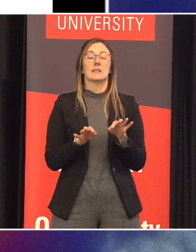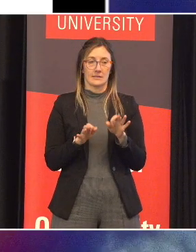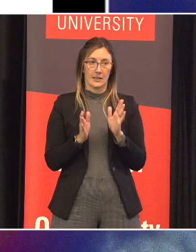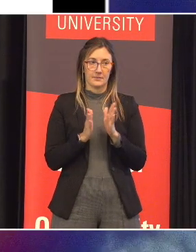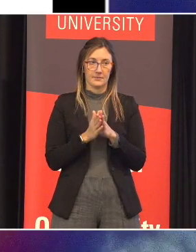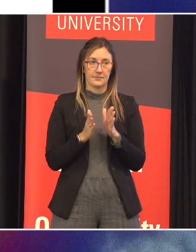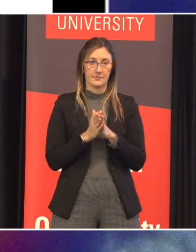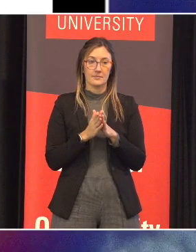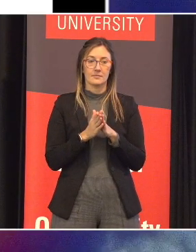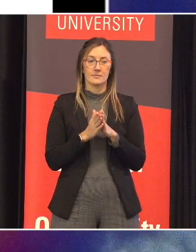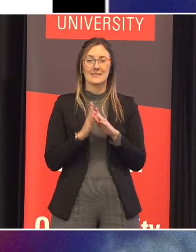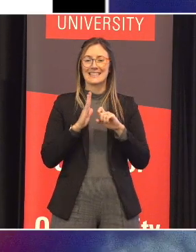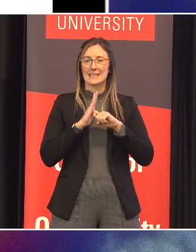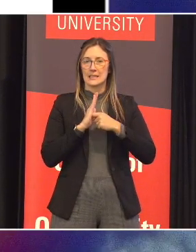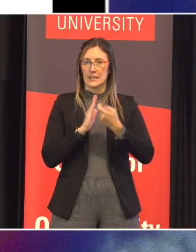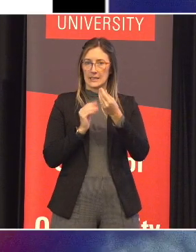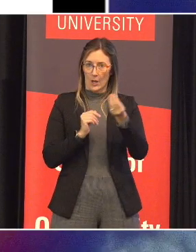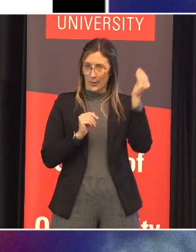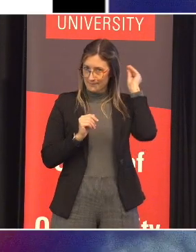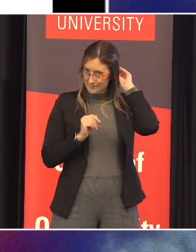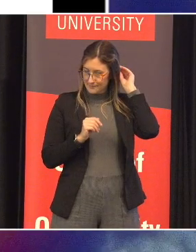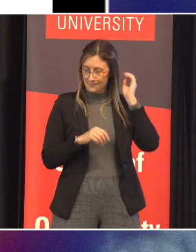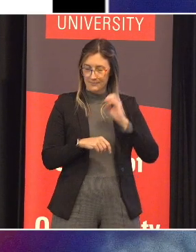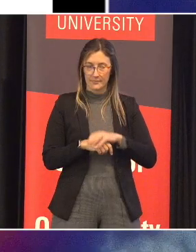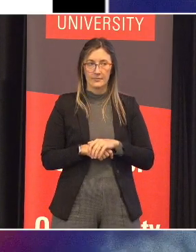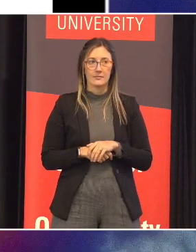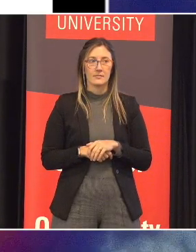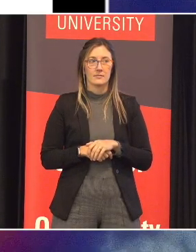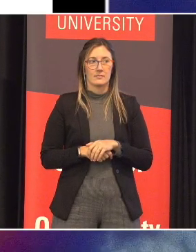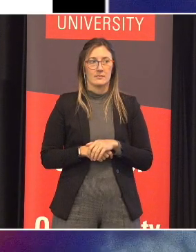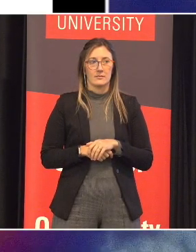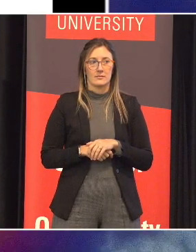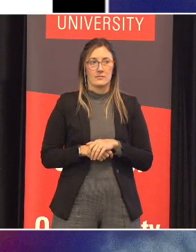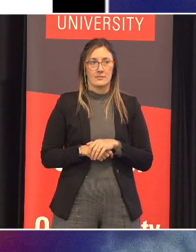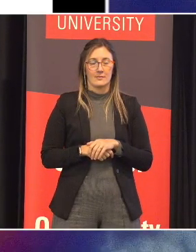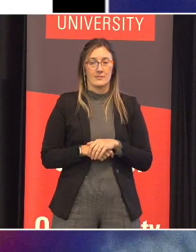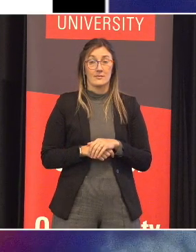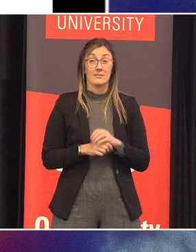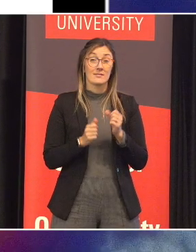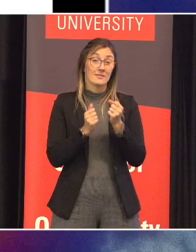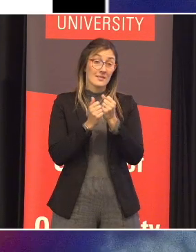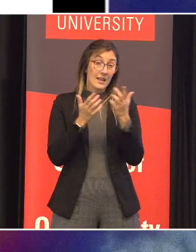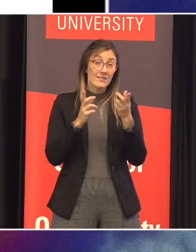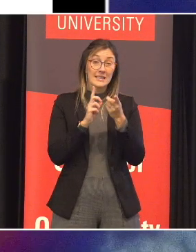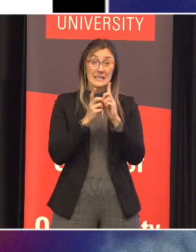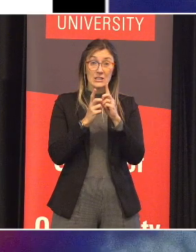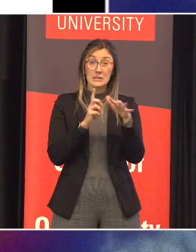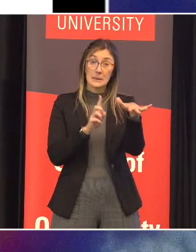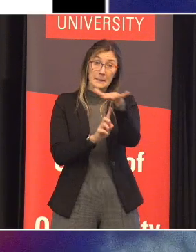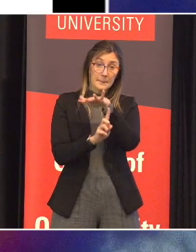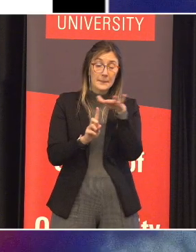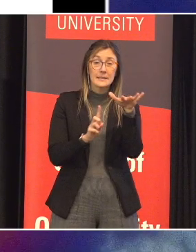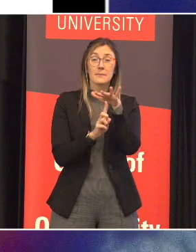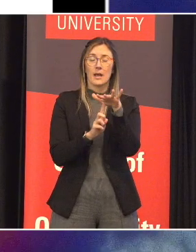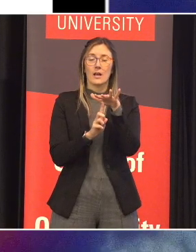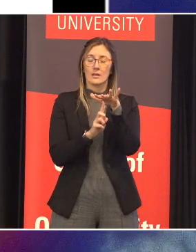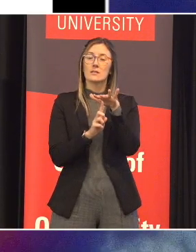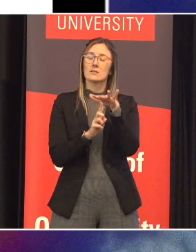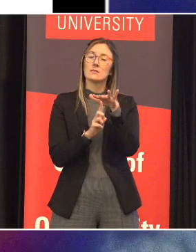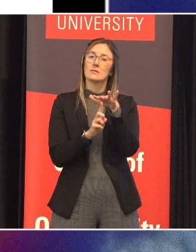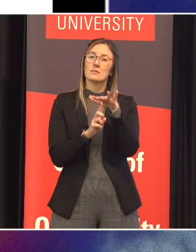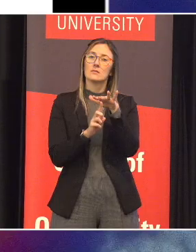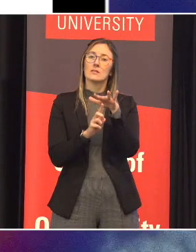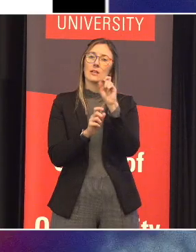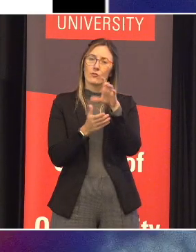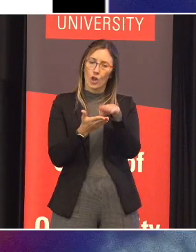takeaways. Okay, this applies to everything we do in the digital space. Learn the accessibility basics. Continue to learn